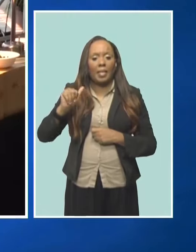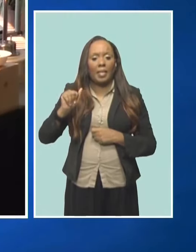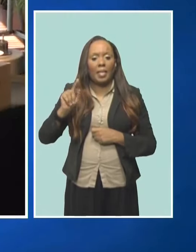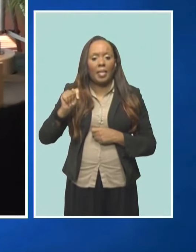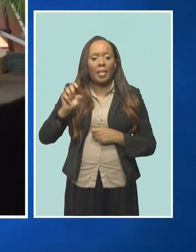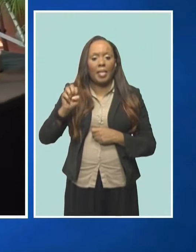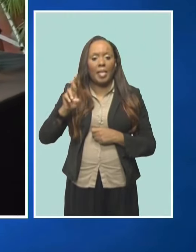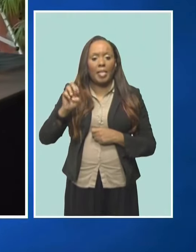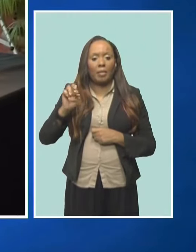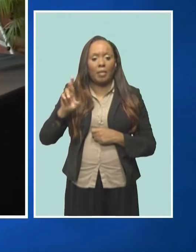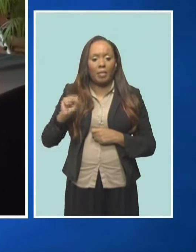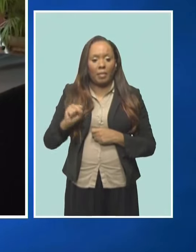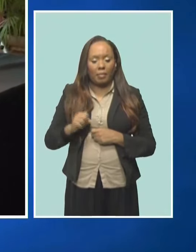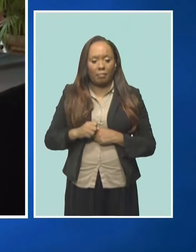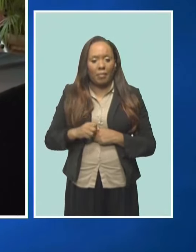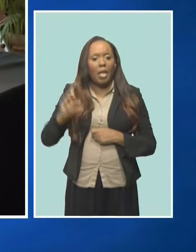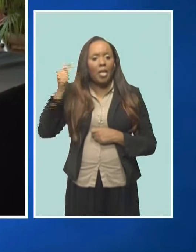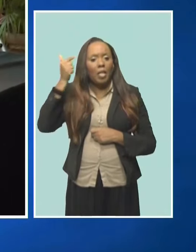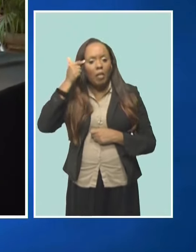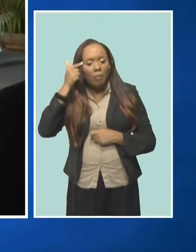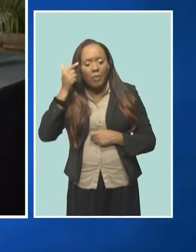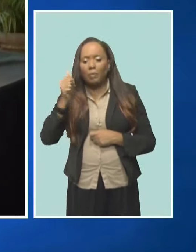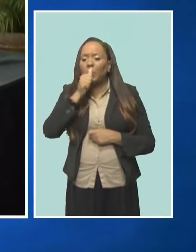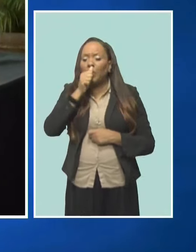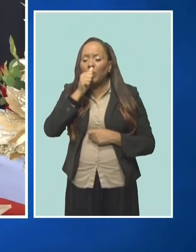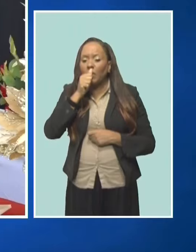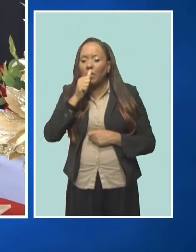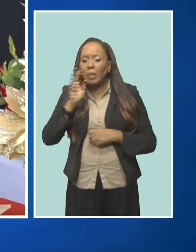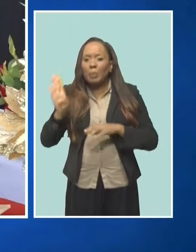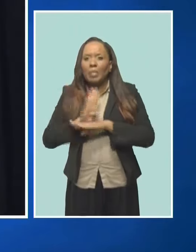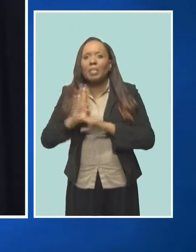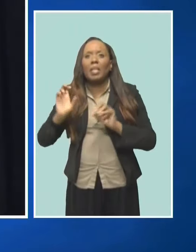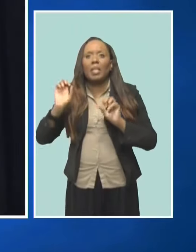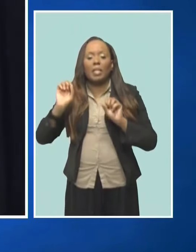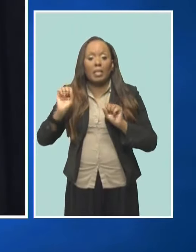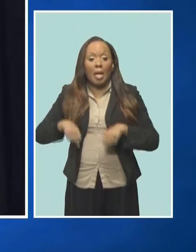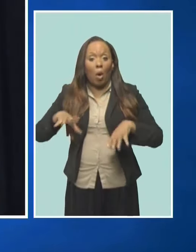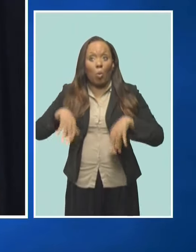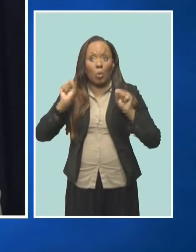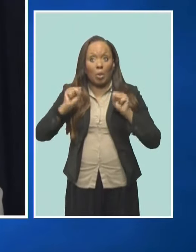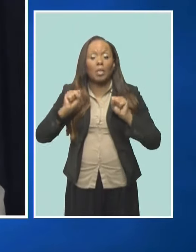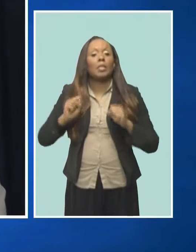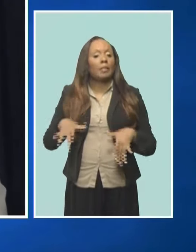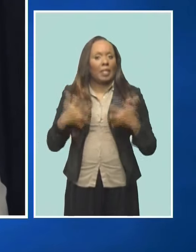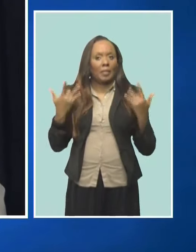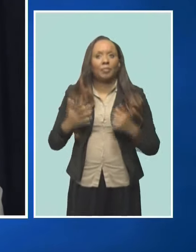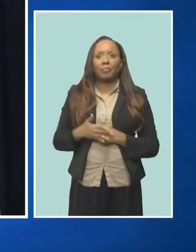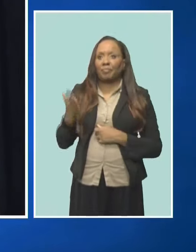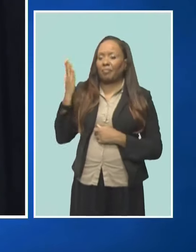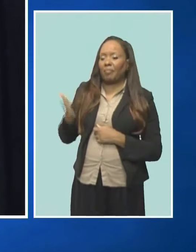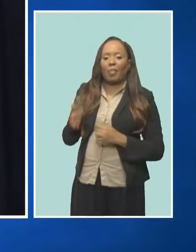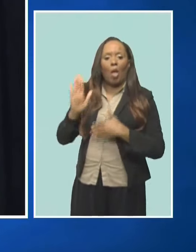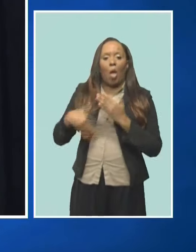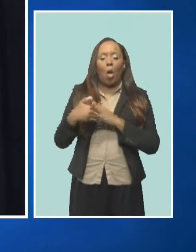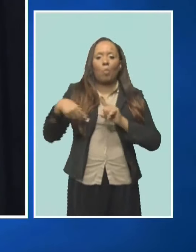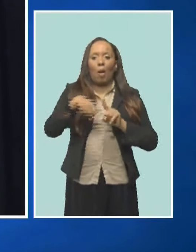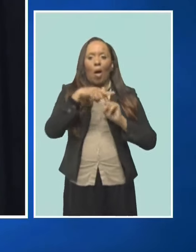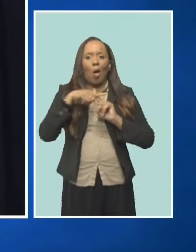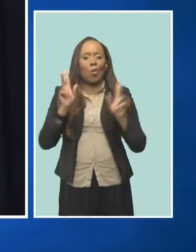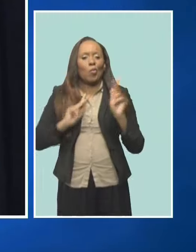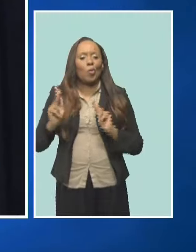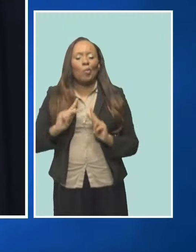organizations get ready to host their holiday events. All the feedback has been positive. Everyone loves the idea